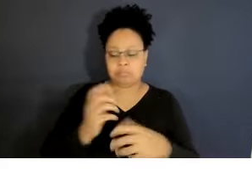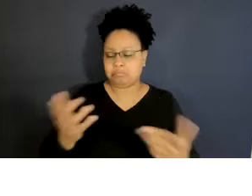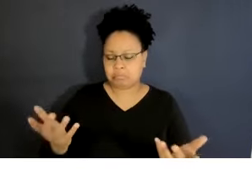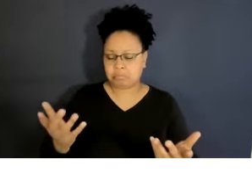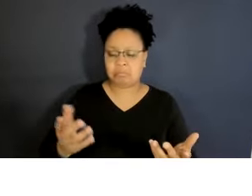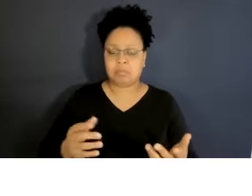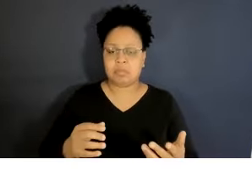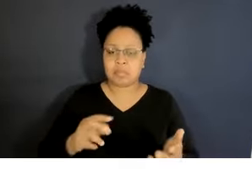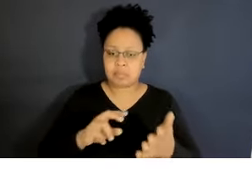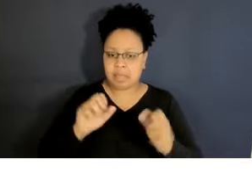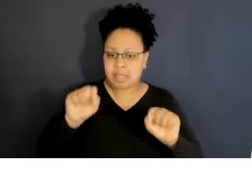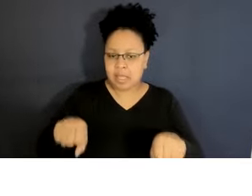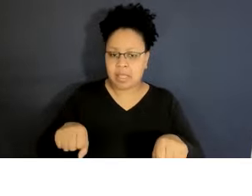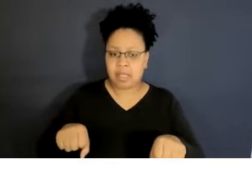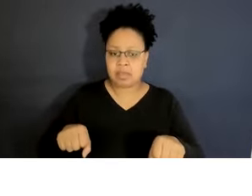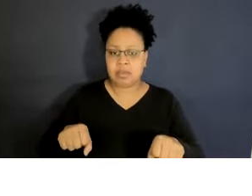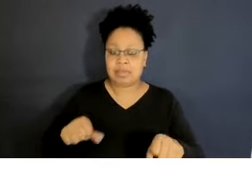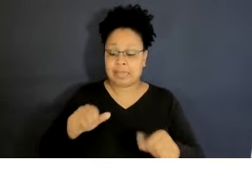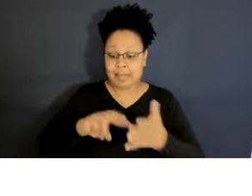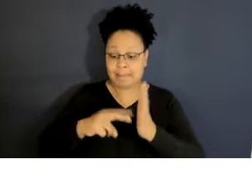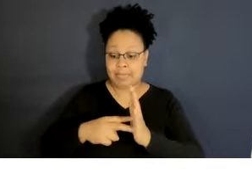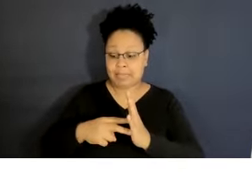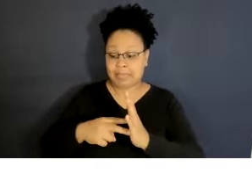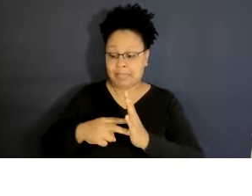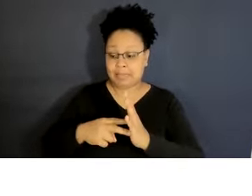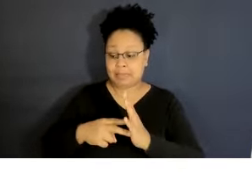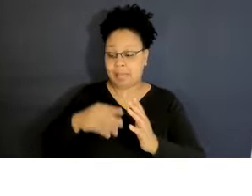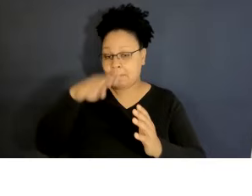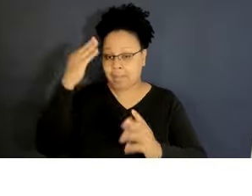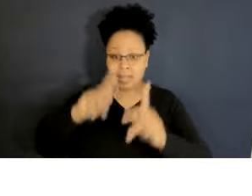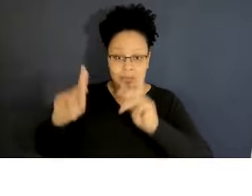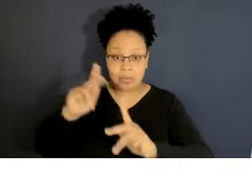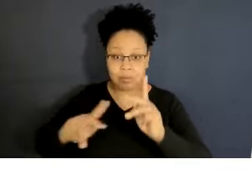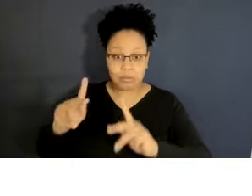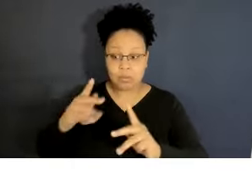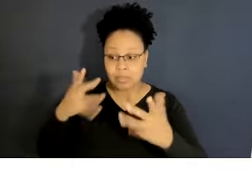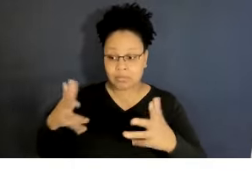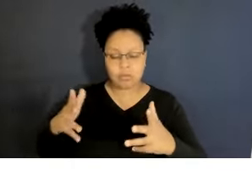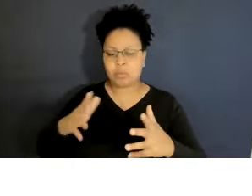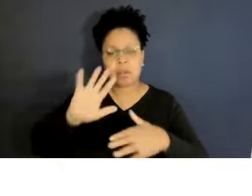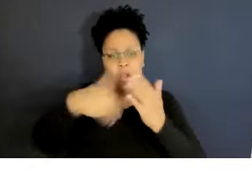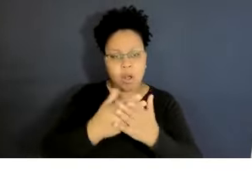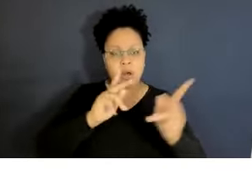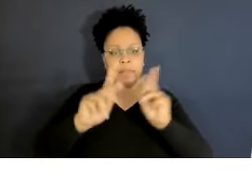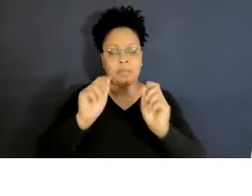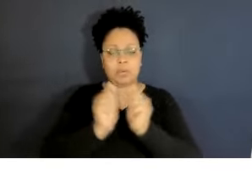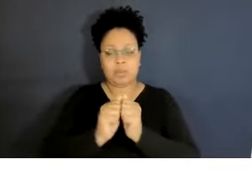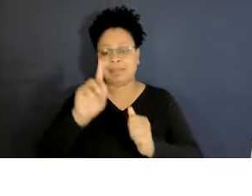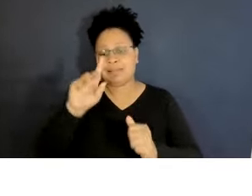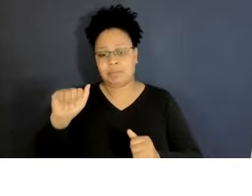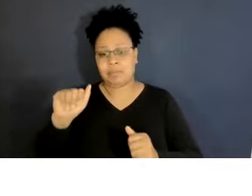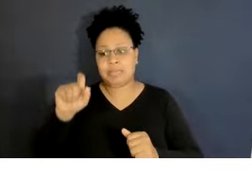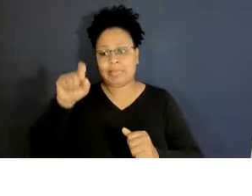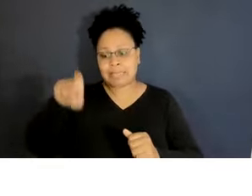with disabilities, but all people with disabilities, a chance to prove themselves. Because me, myself, I'm a